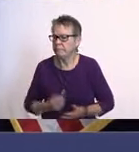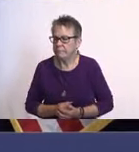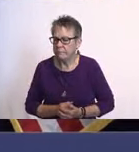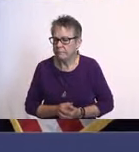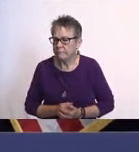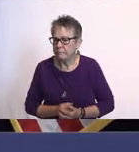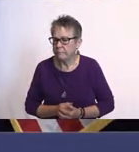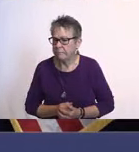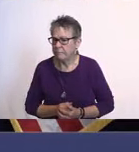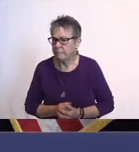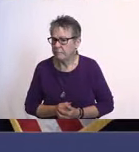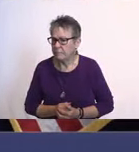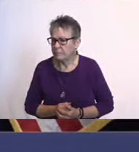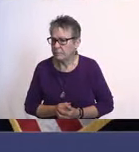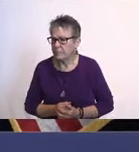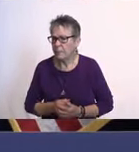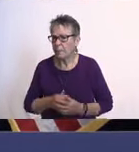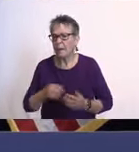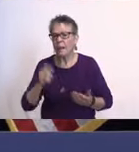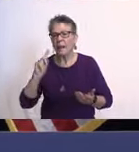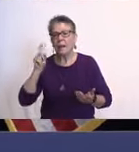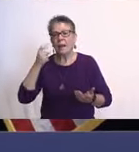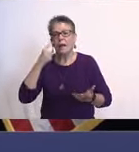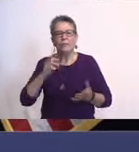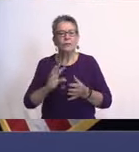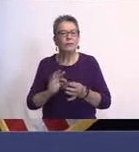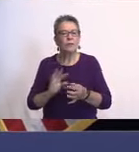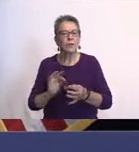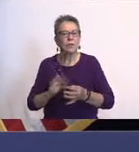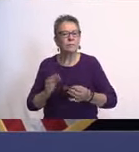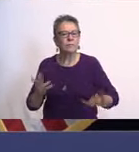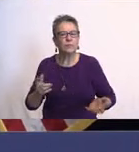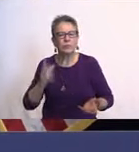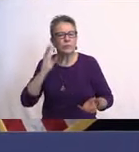that there was a time back early in the